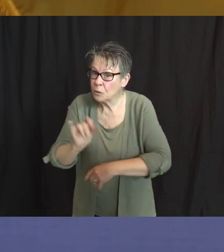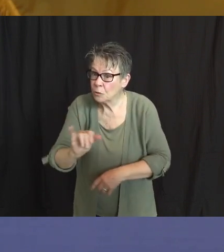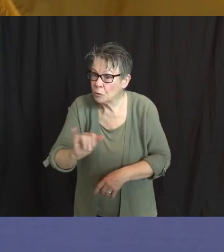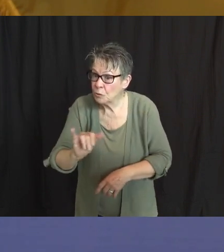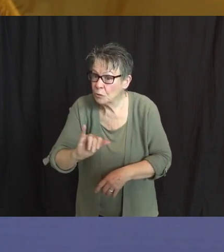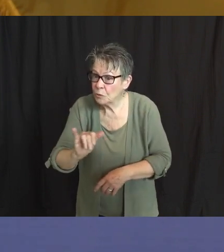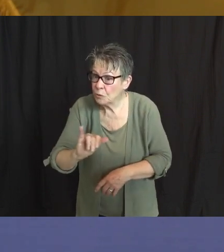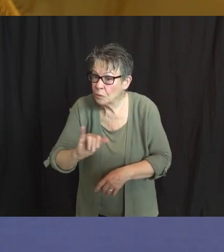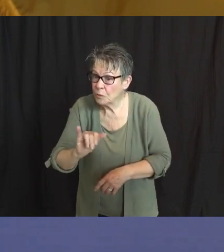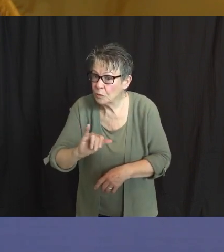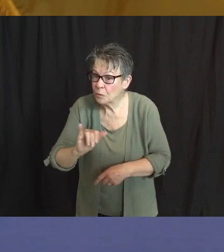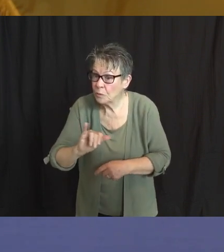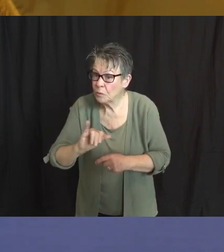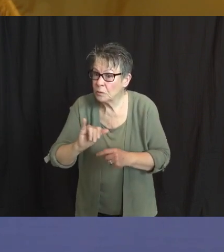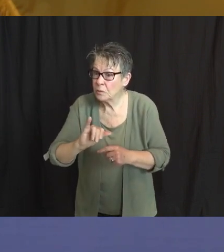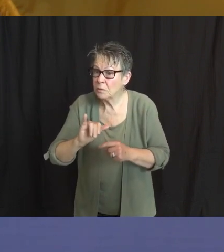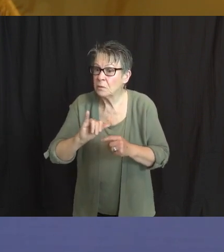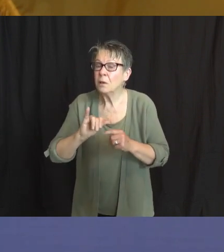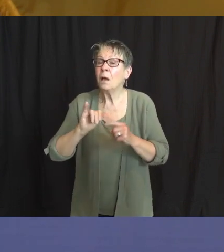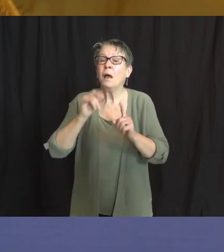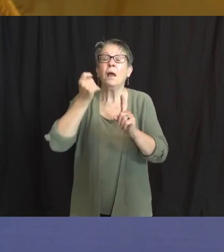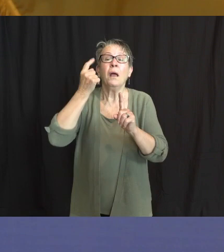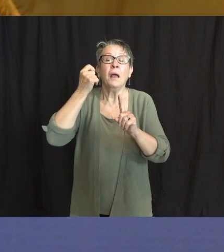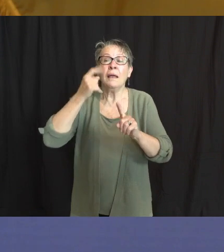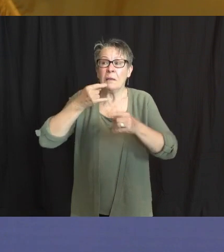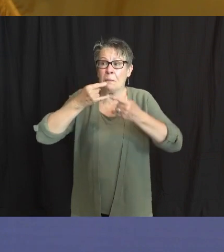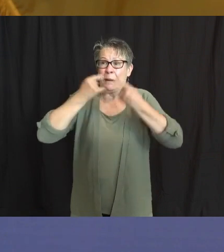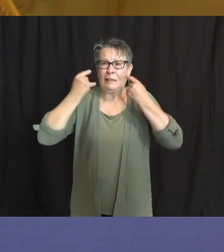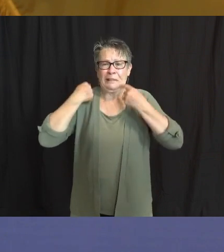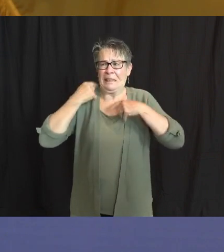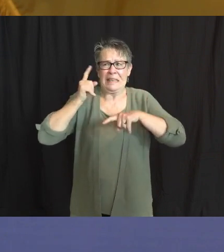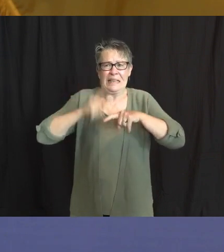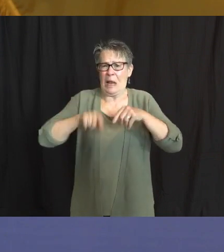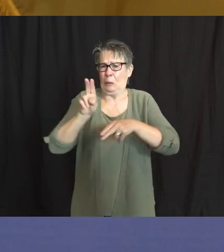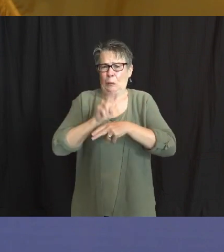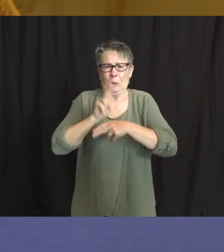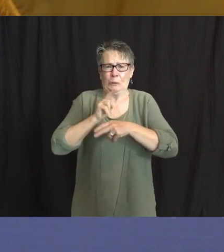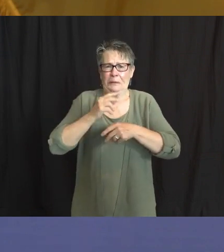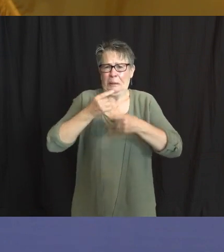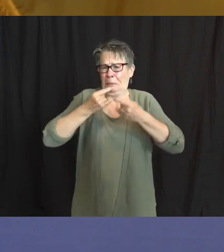Additionally, the patient's support person must be masked.